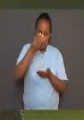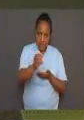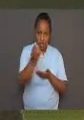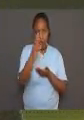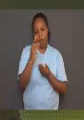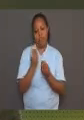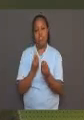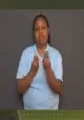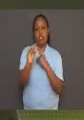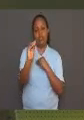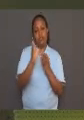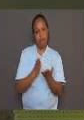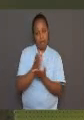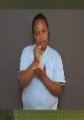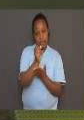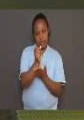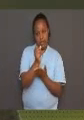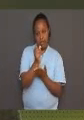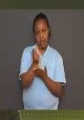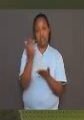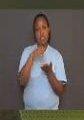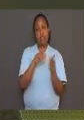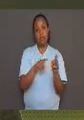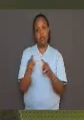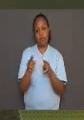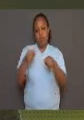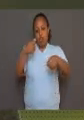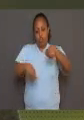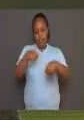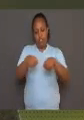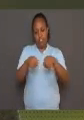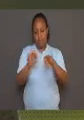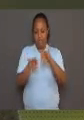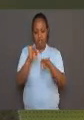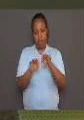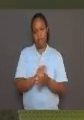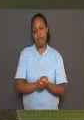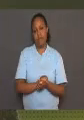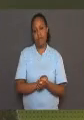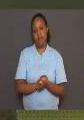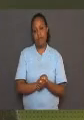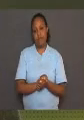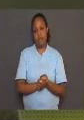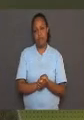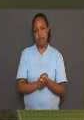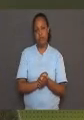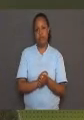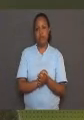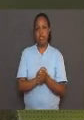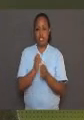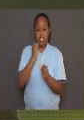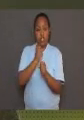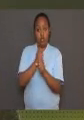sell property, to enter into contracts, to work for fair